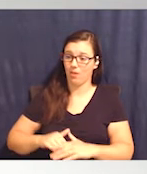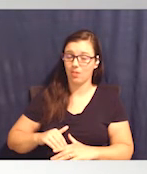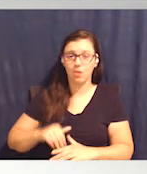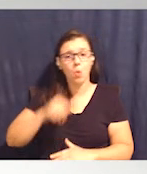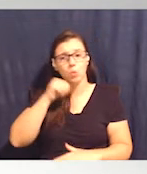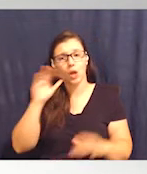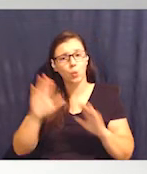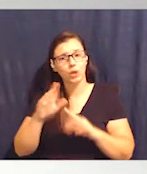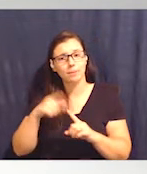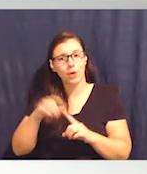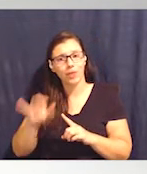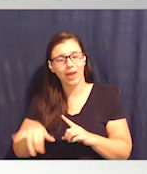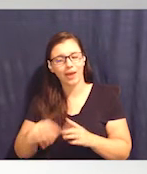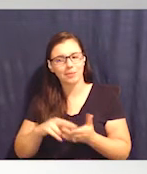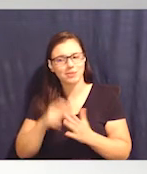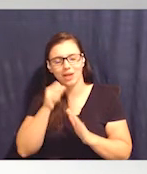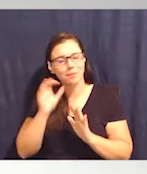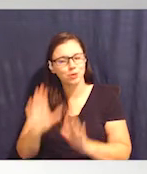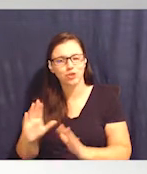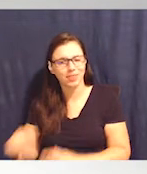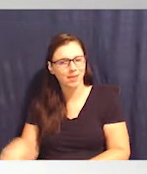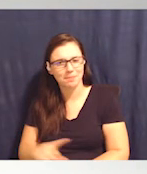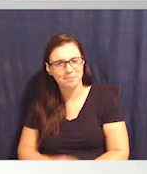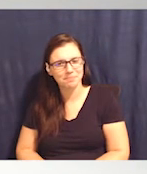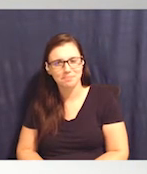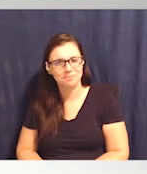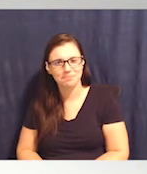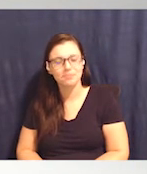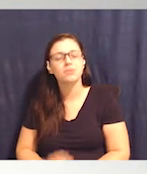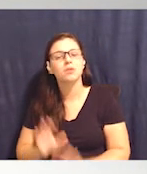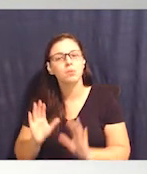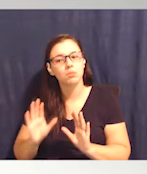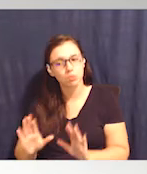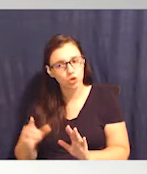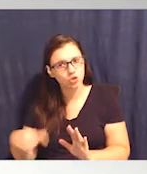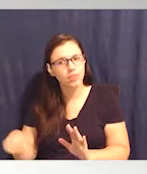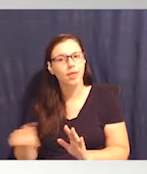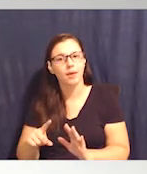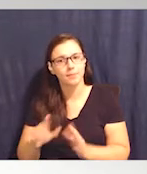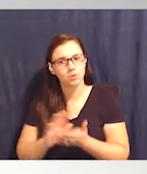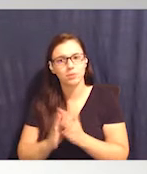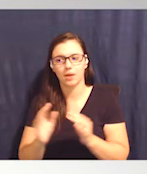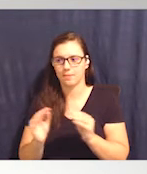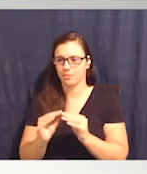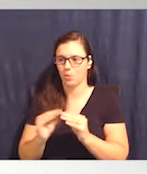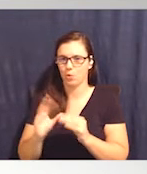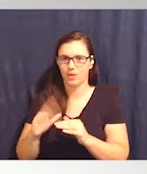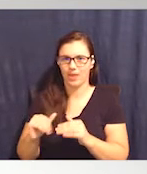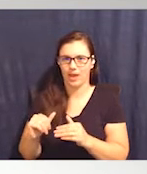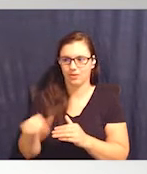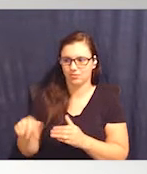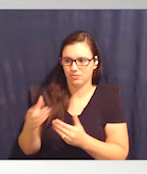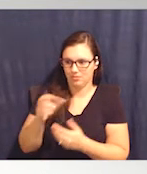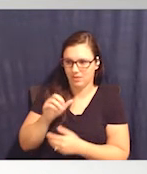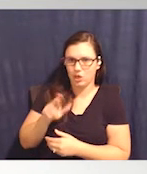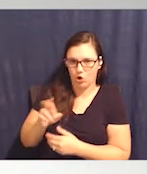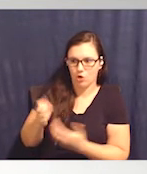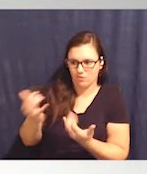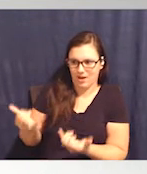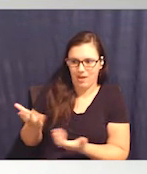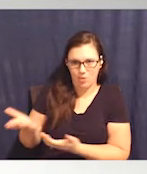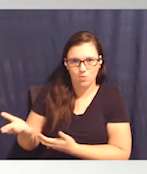them. Push them to be more than they are. Push yourself to allow